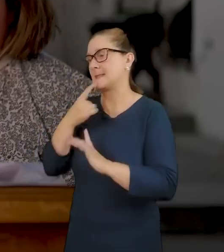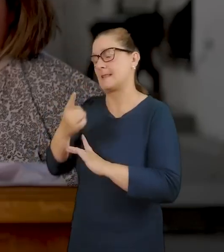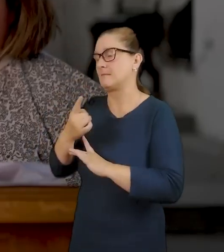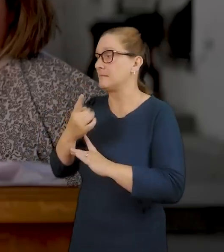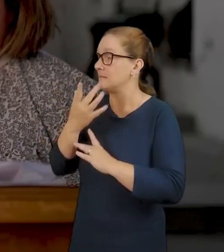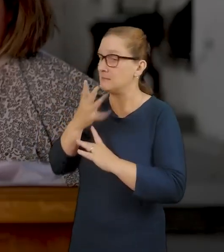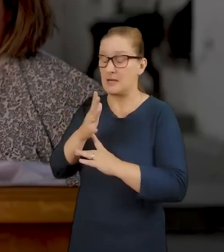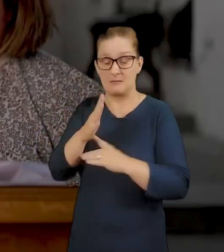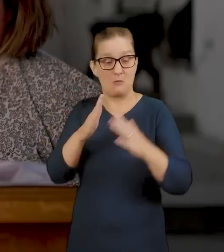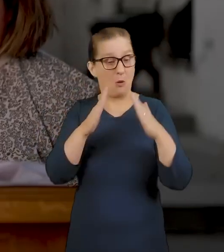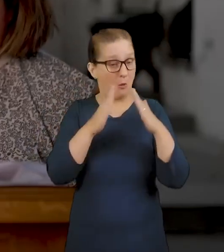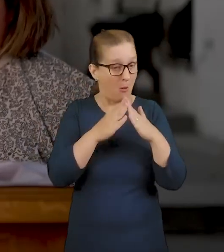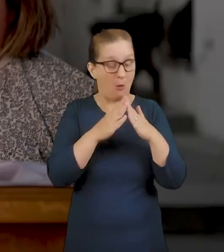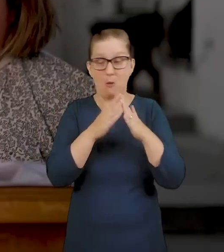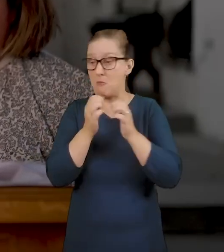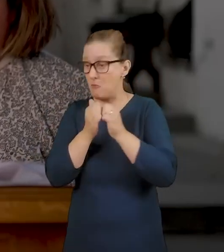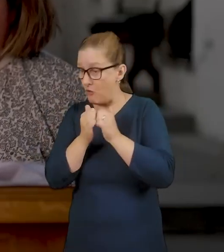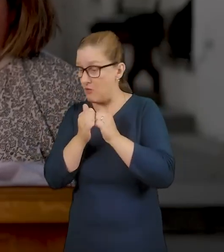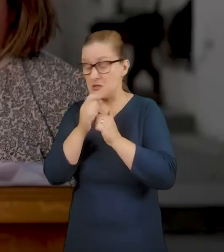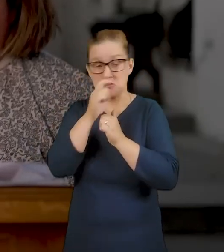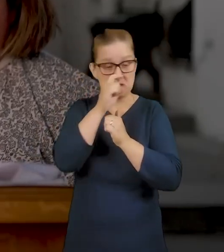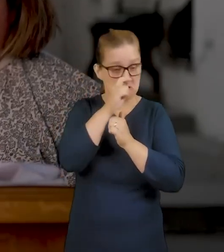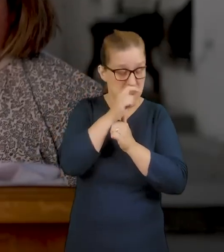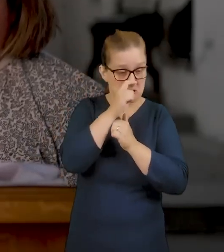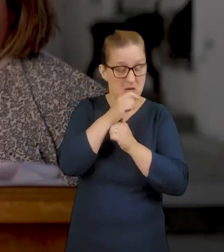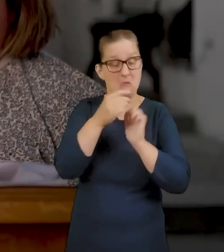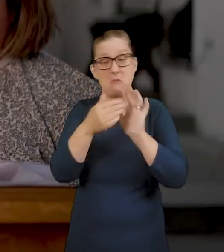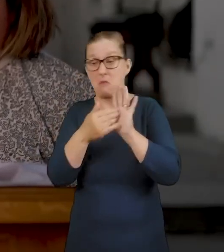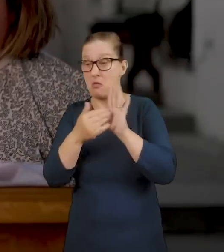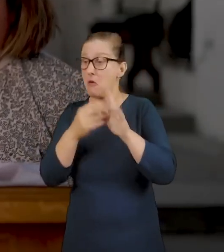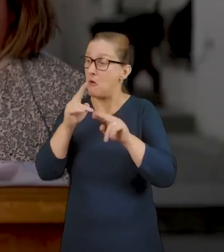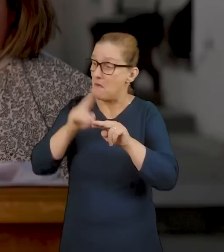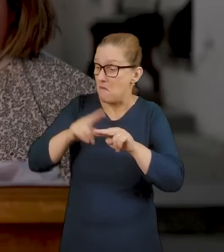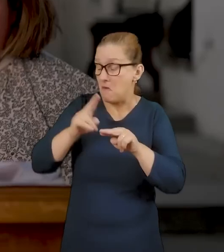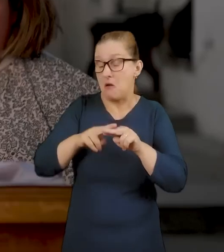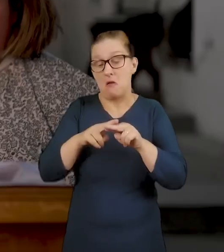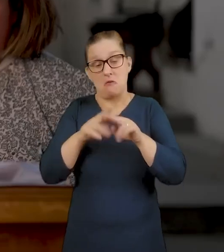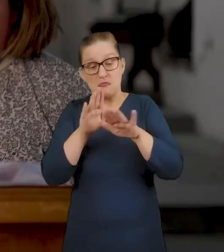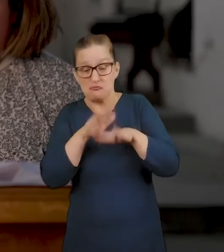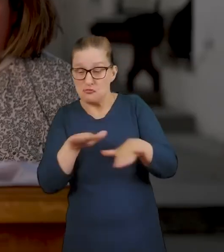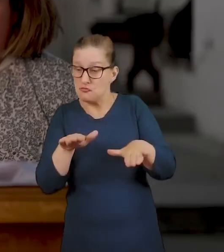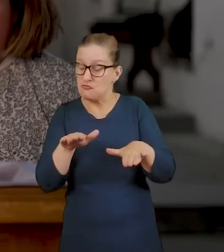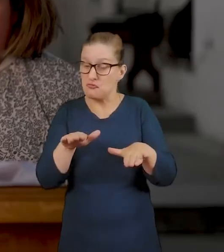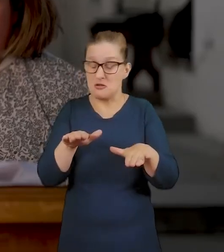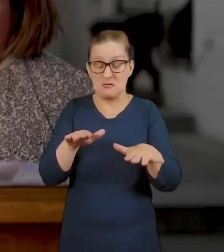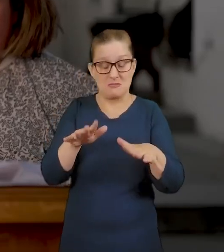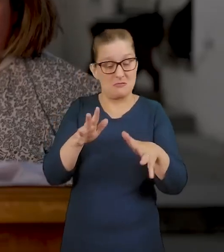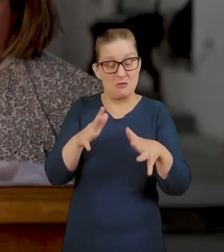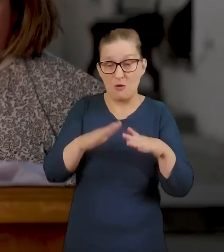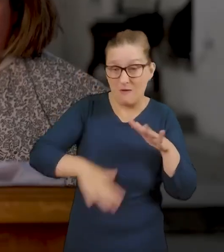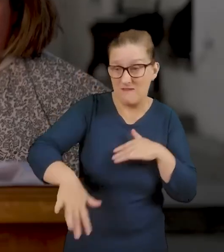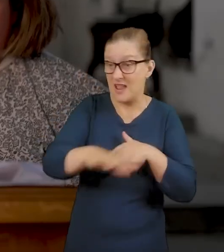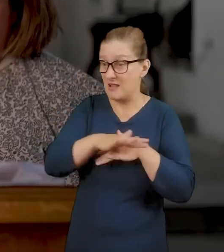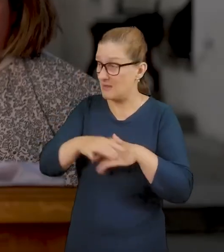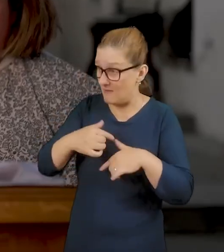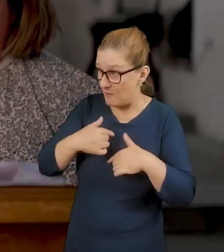I tell you," Jesus replied, "no one who has left home or brothers or sisters or mother or